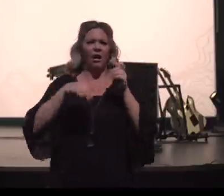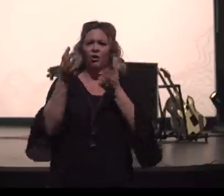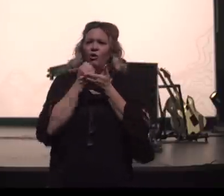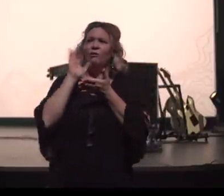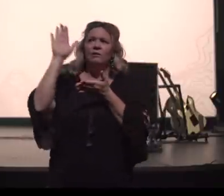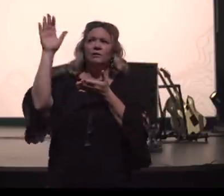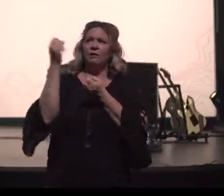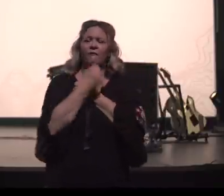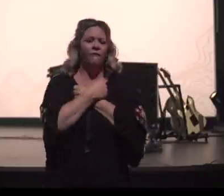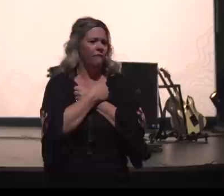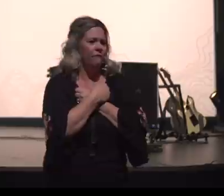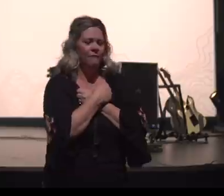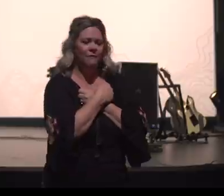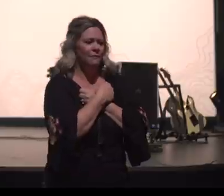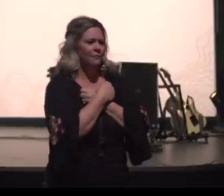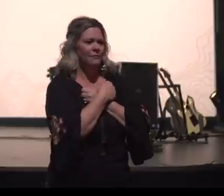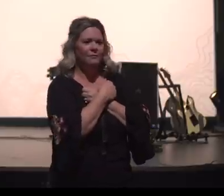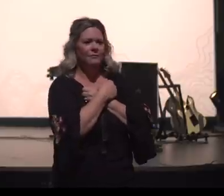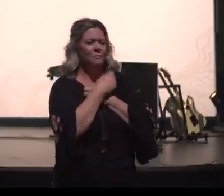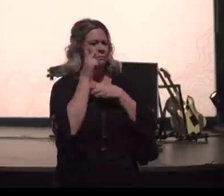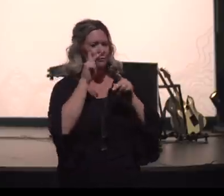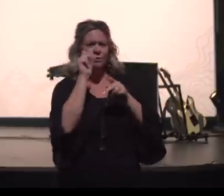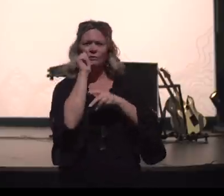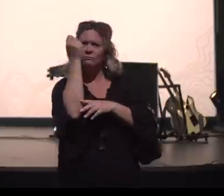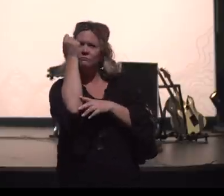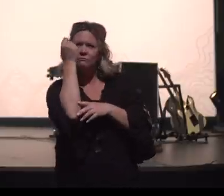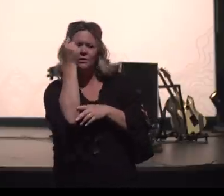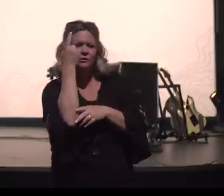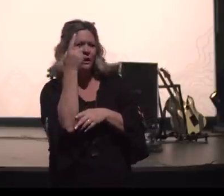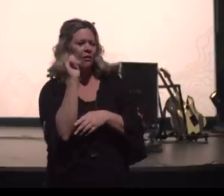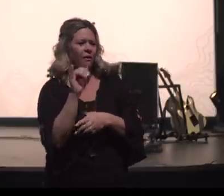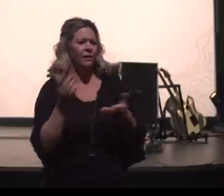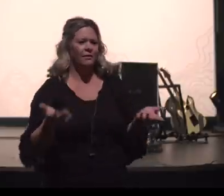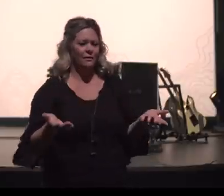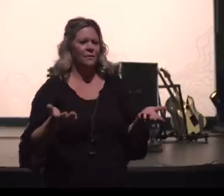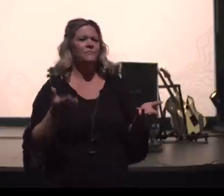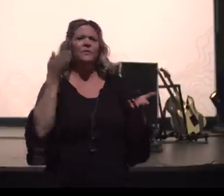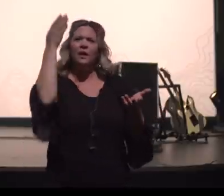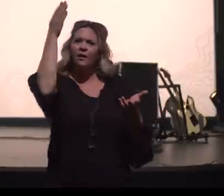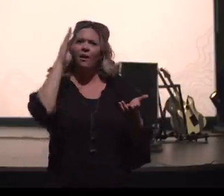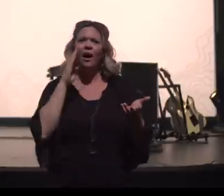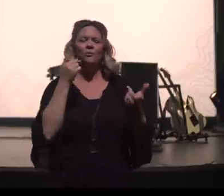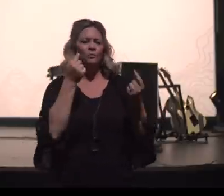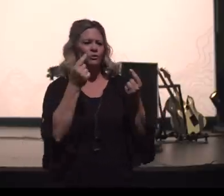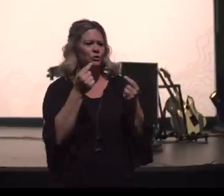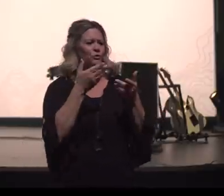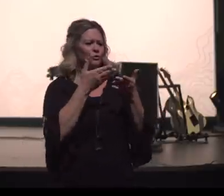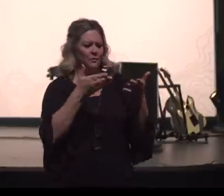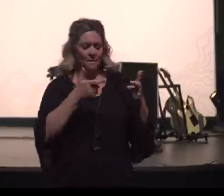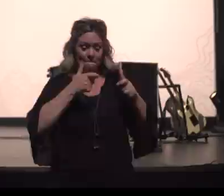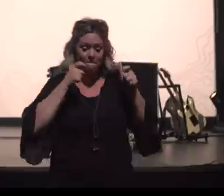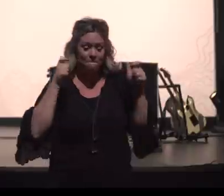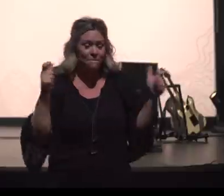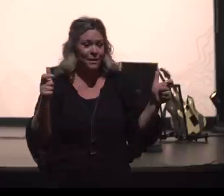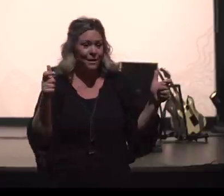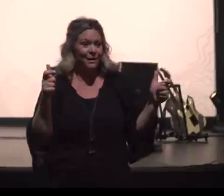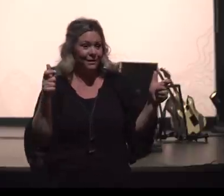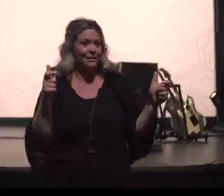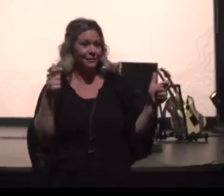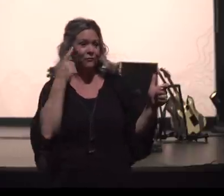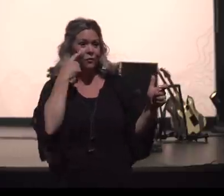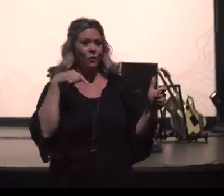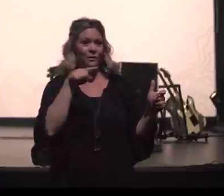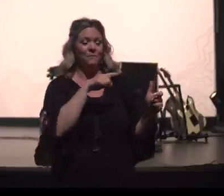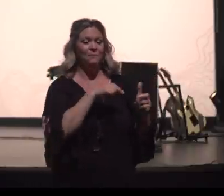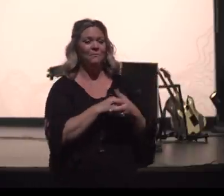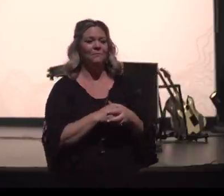And that is so hard for people to wrap their minds around, that God would do something that for them, which means